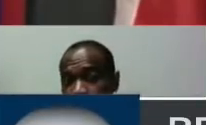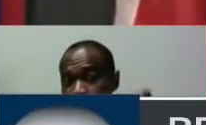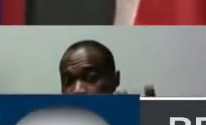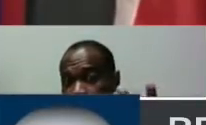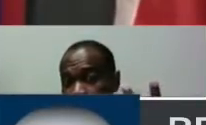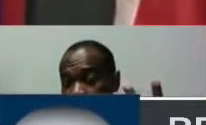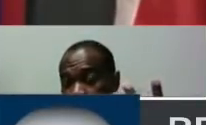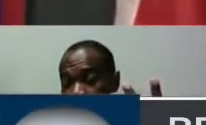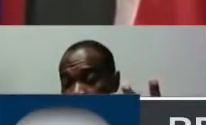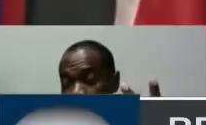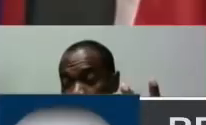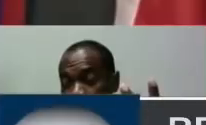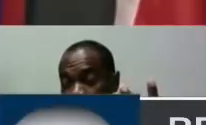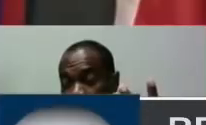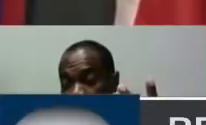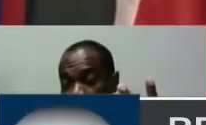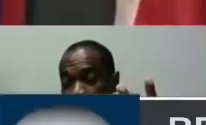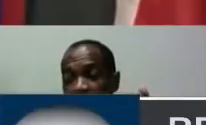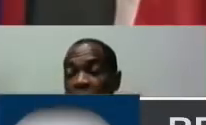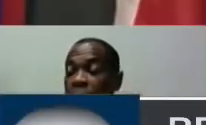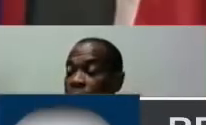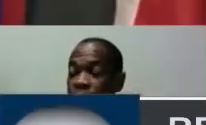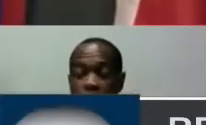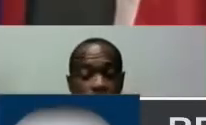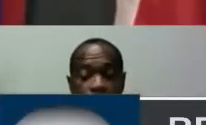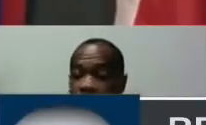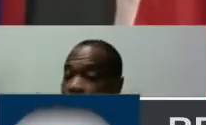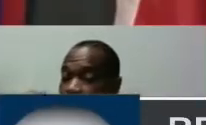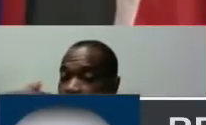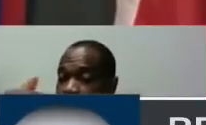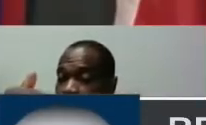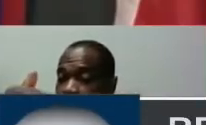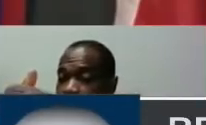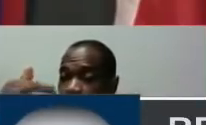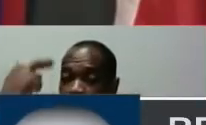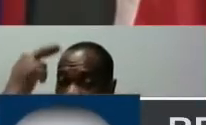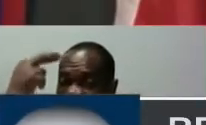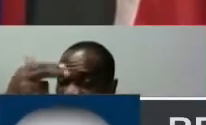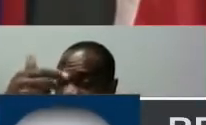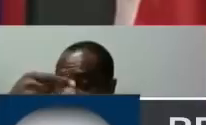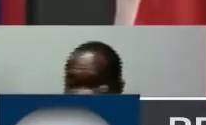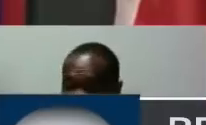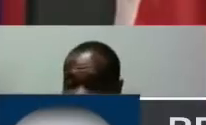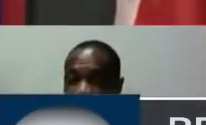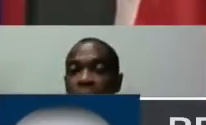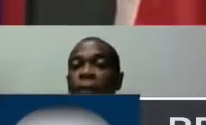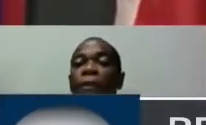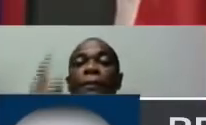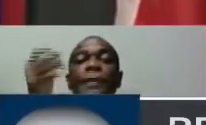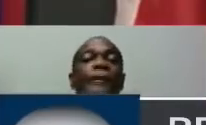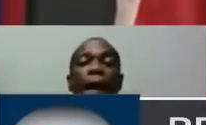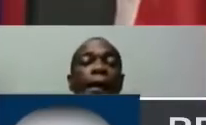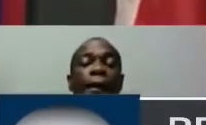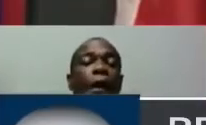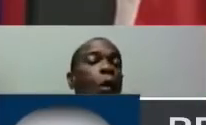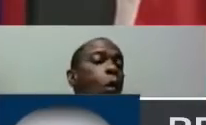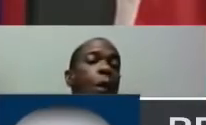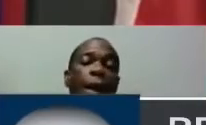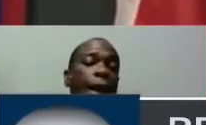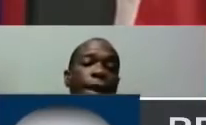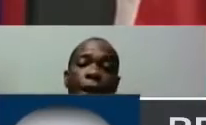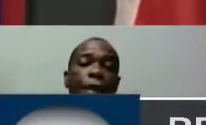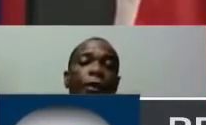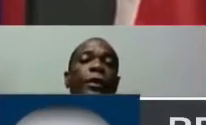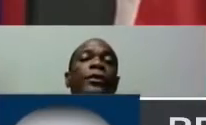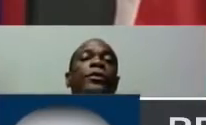use the escape hatch that is available to the world's population.